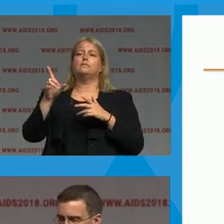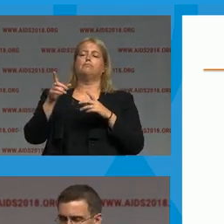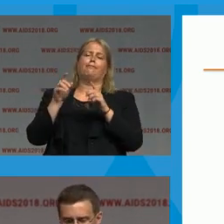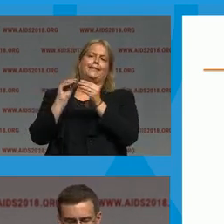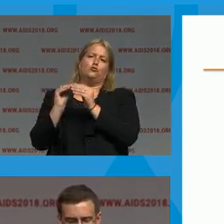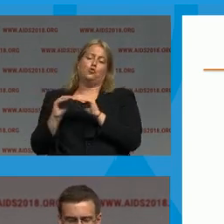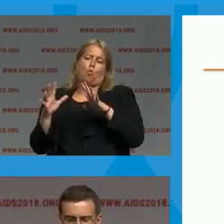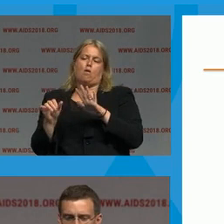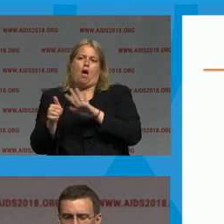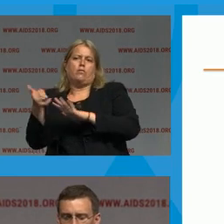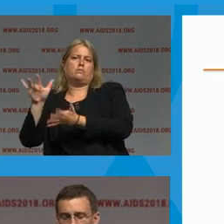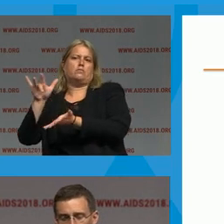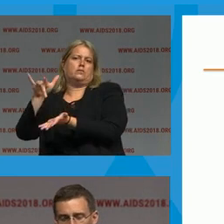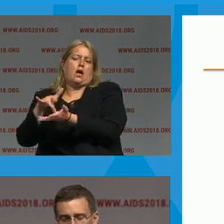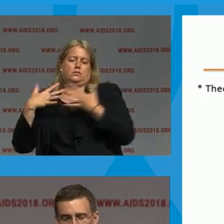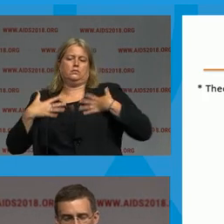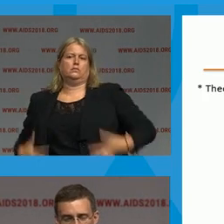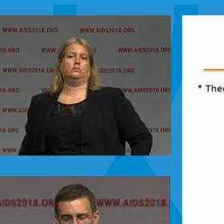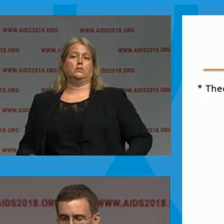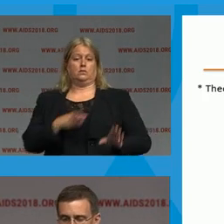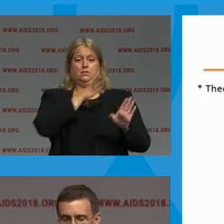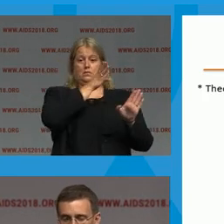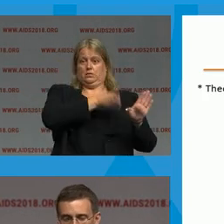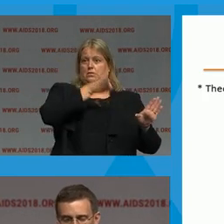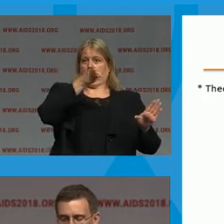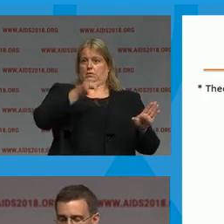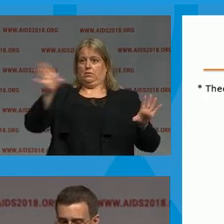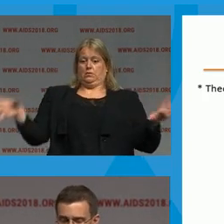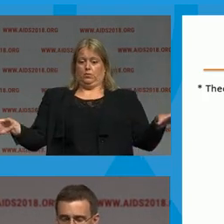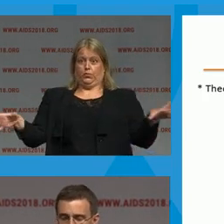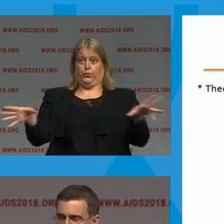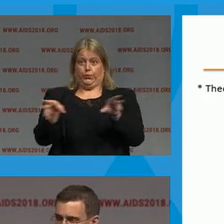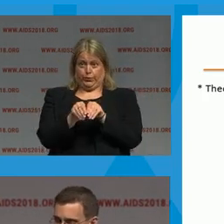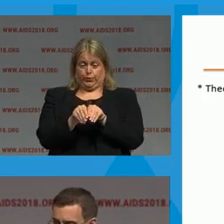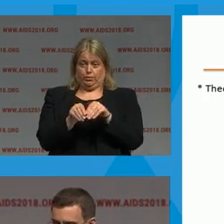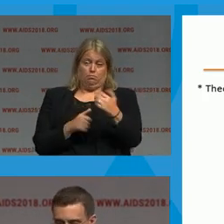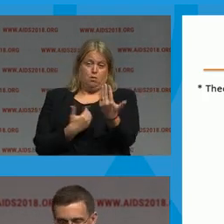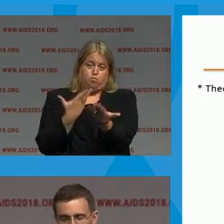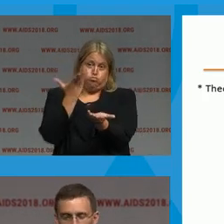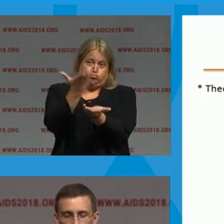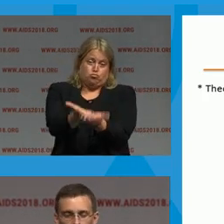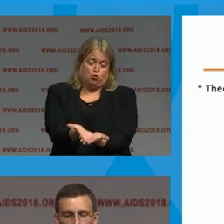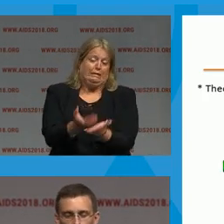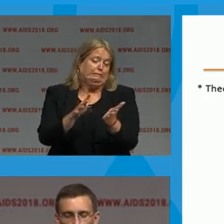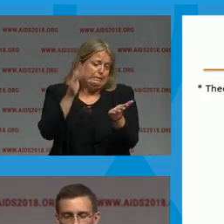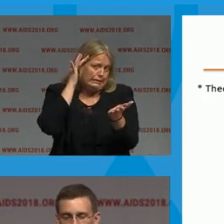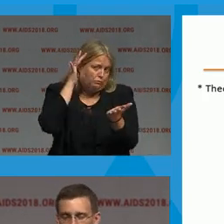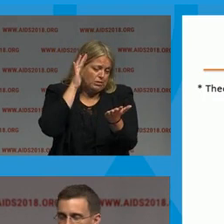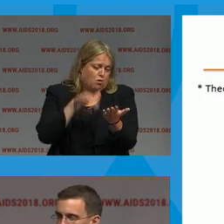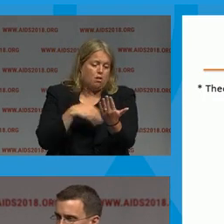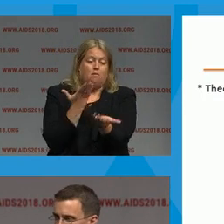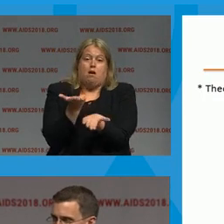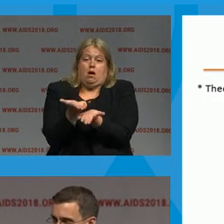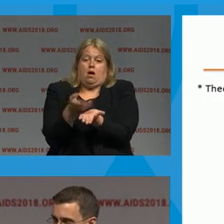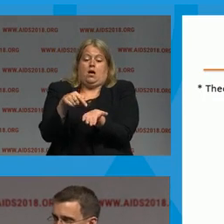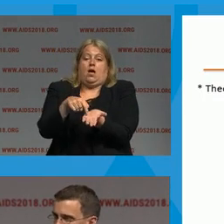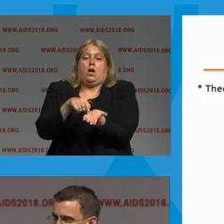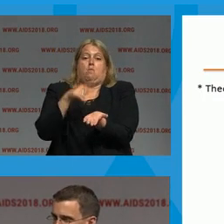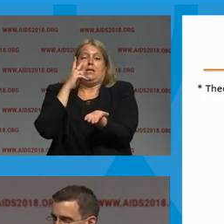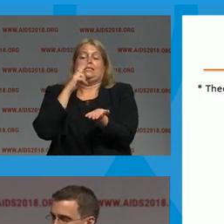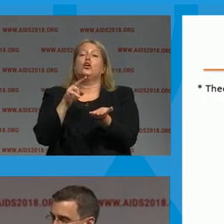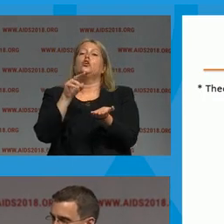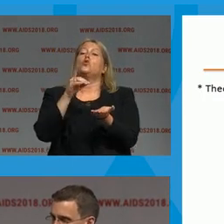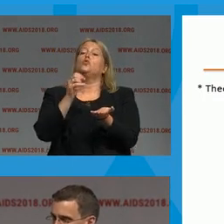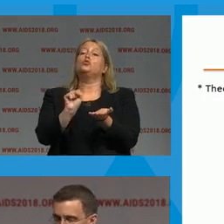another site? And if we put all these together, I'm going to propose, this is a theoretical depiction, that we'll see that there's nodes